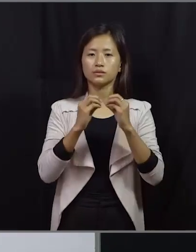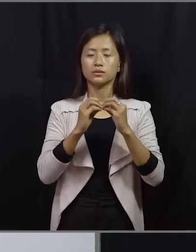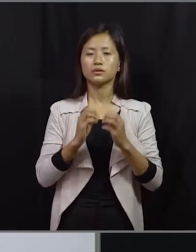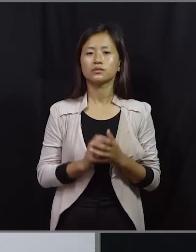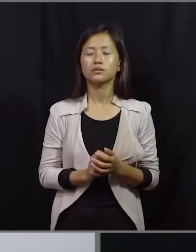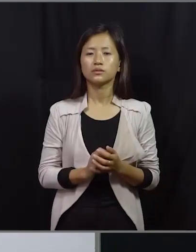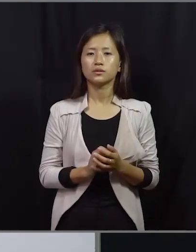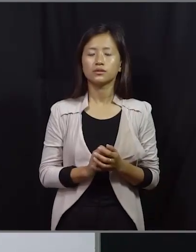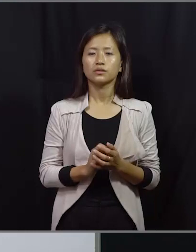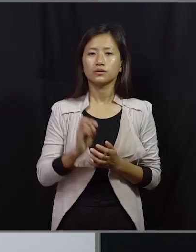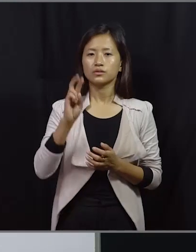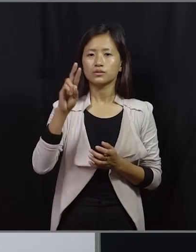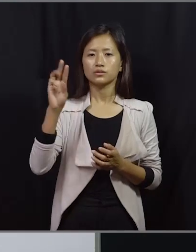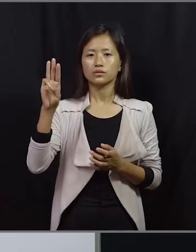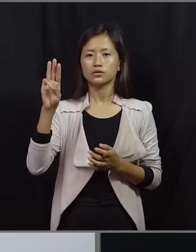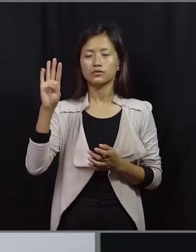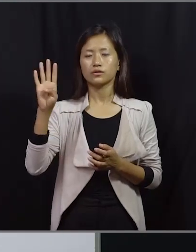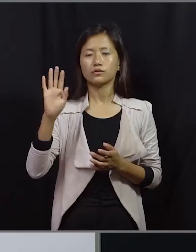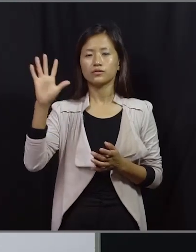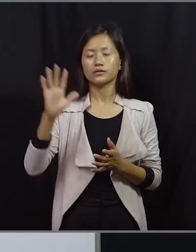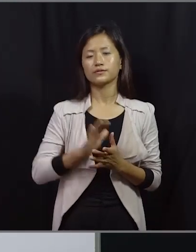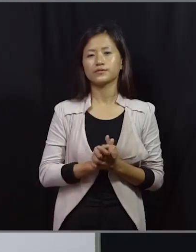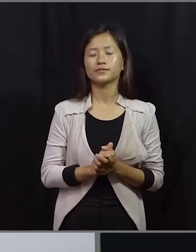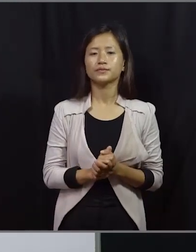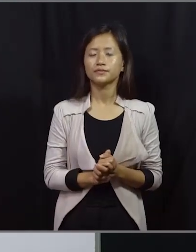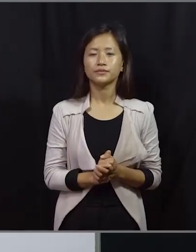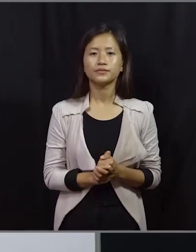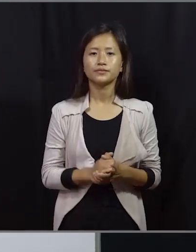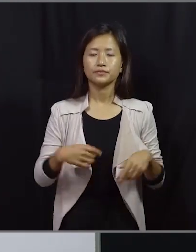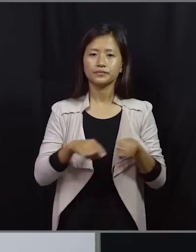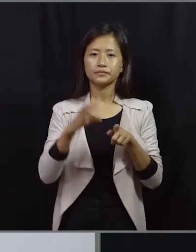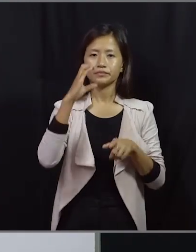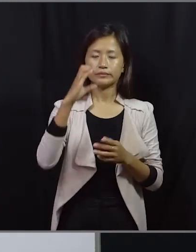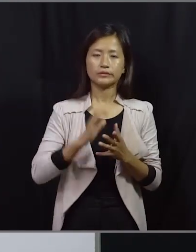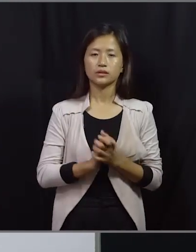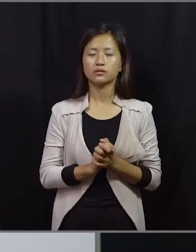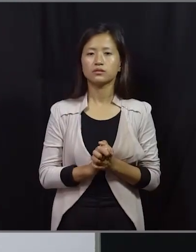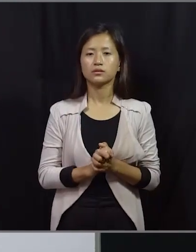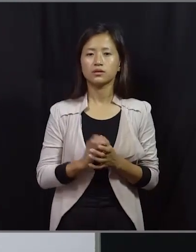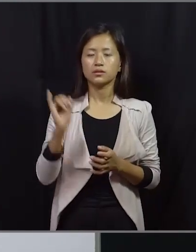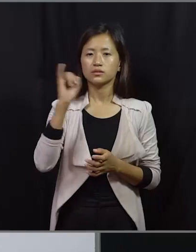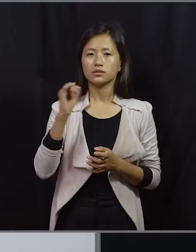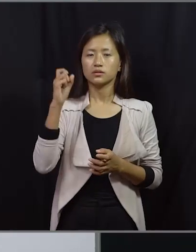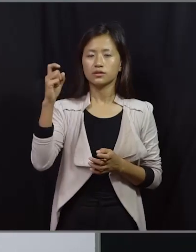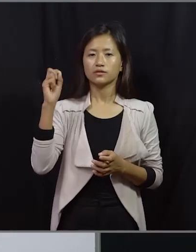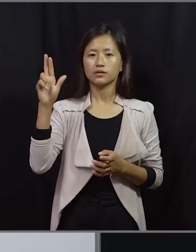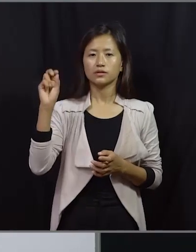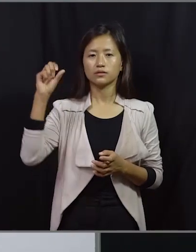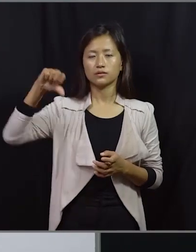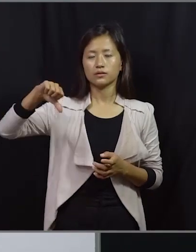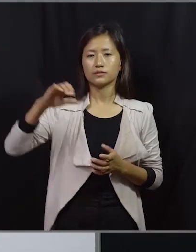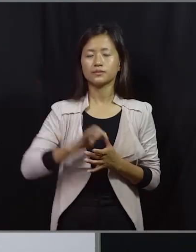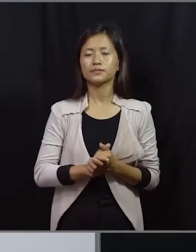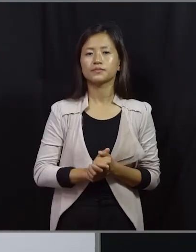is 2, 3, 4, 5, and C is 6, 7, 8,